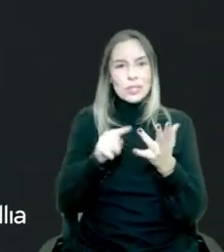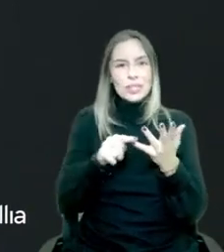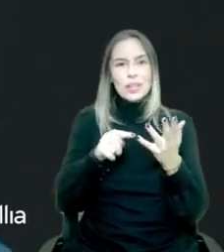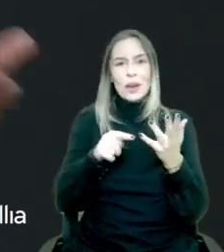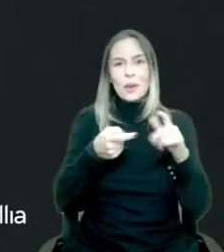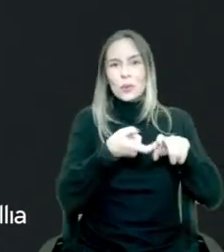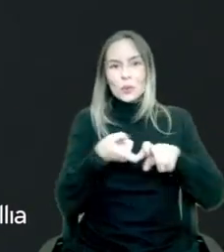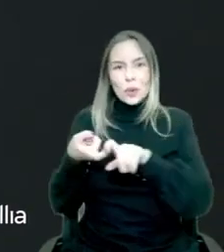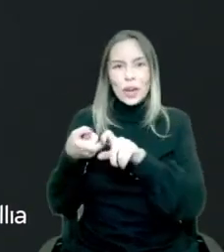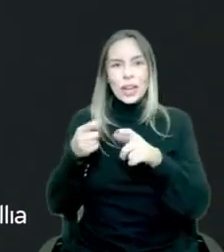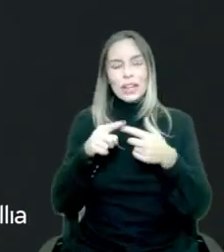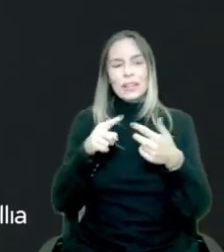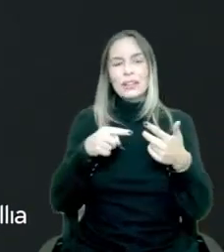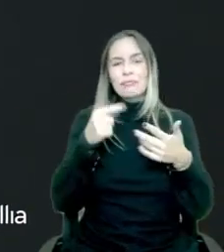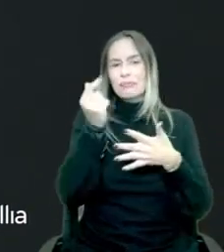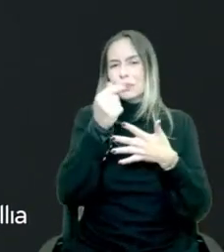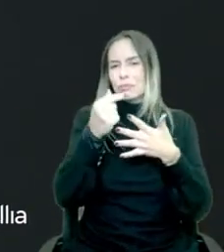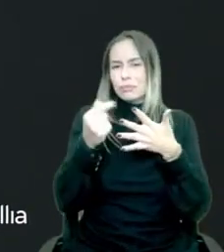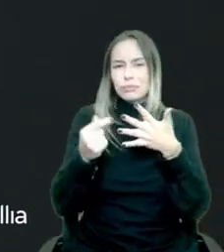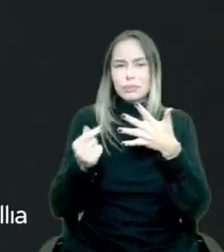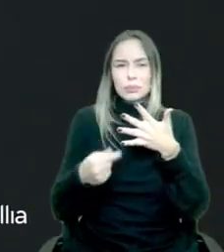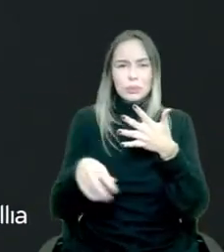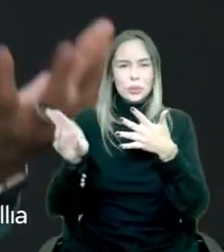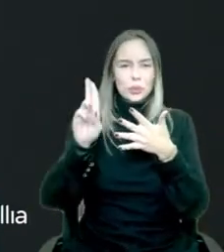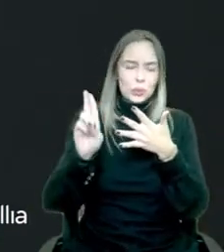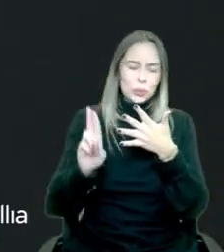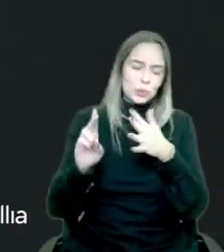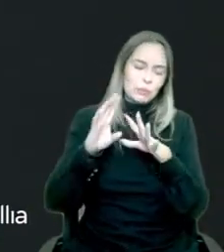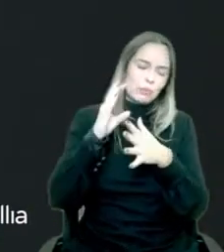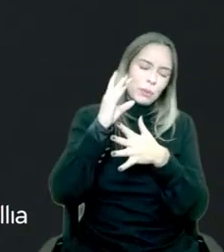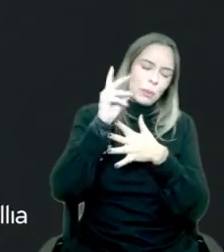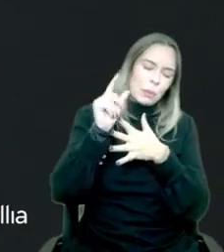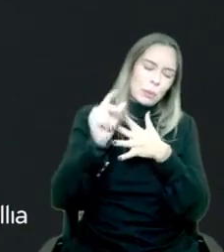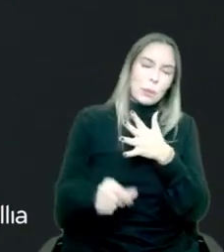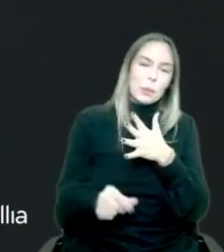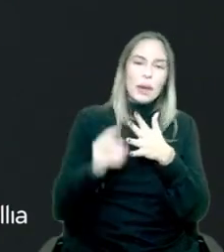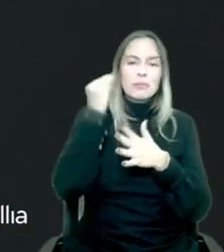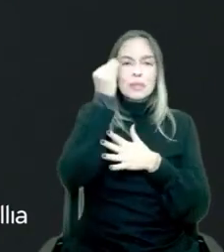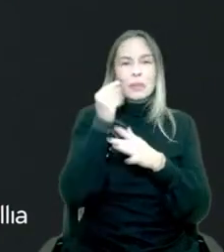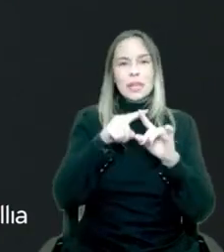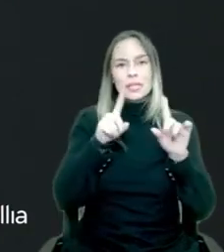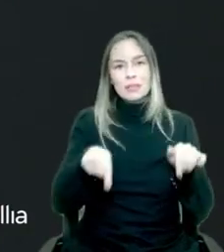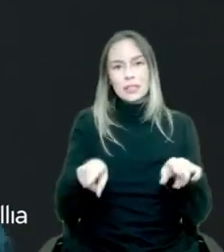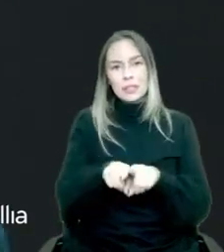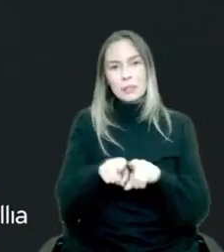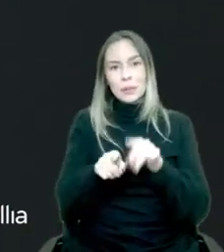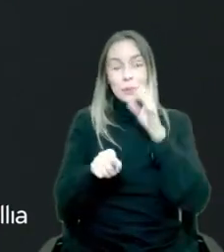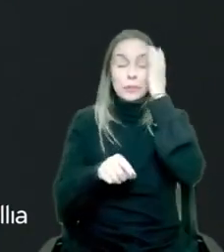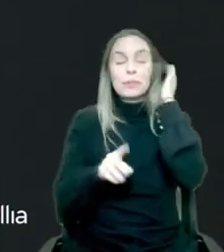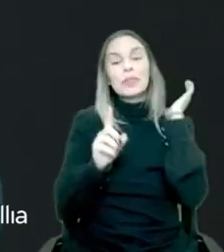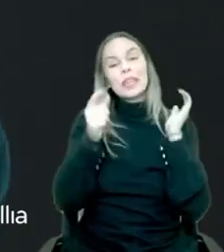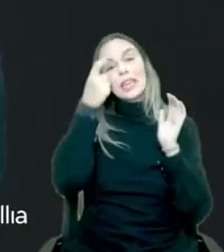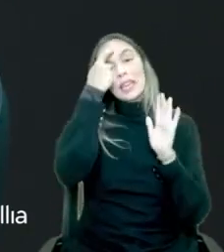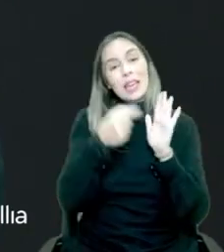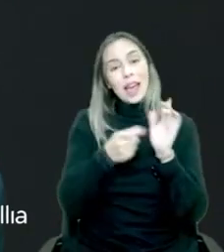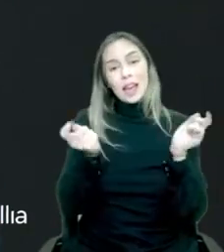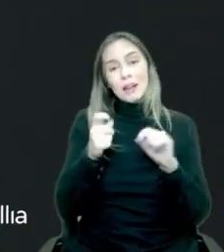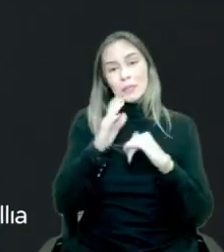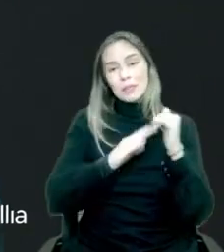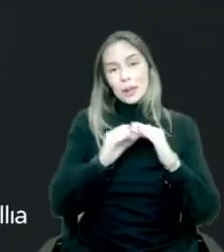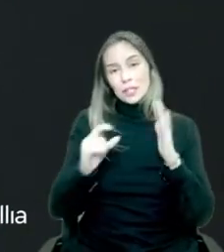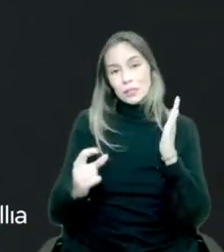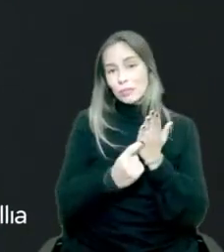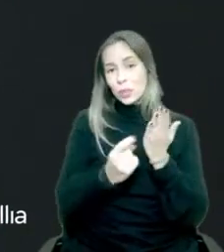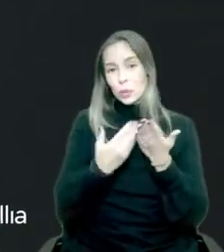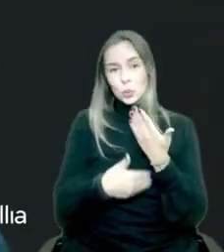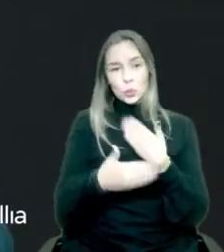you name it, right? And then there's all the employee experience as well. And across all that, AI can be applied to all of those things. And so when you look at some of the things that we do out in our